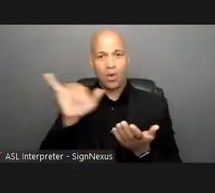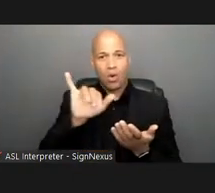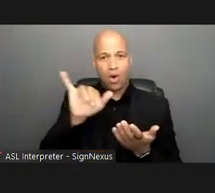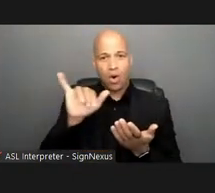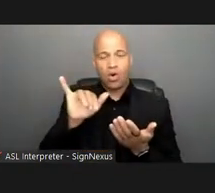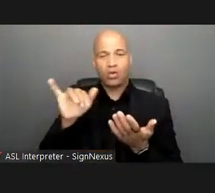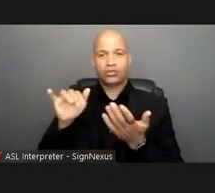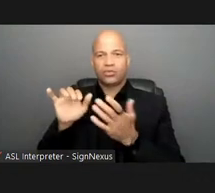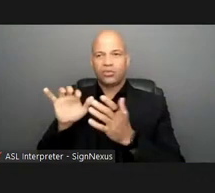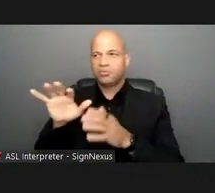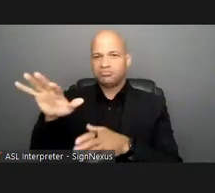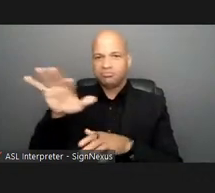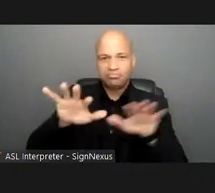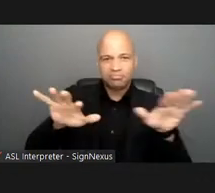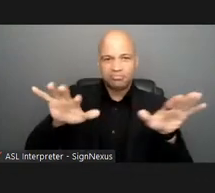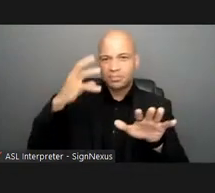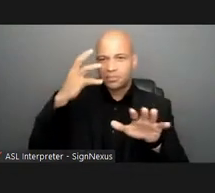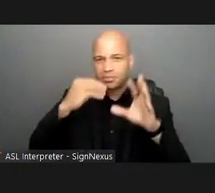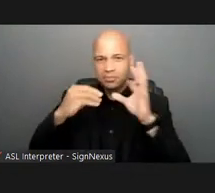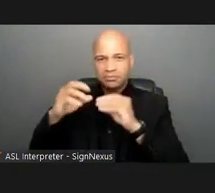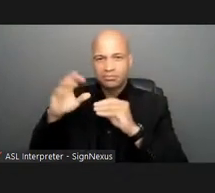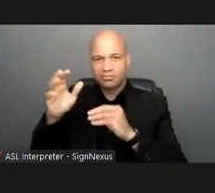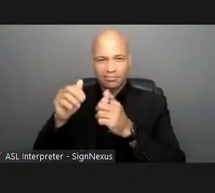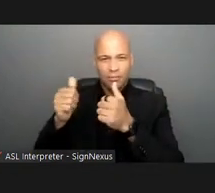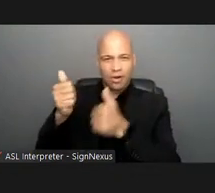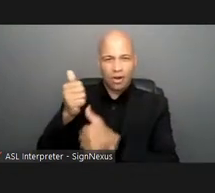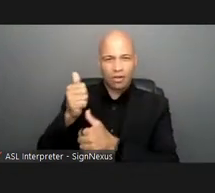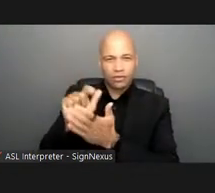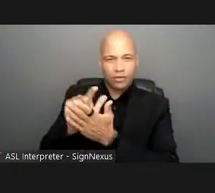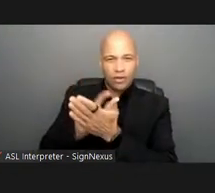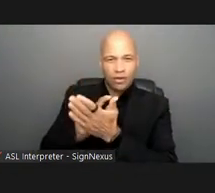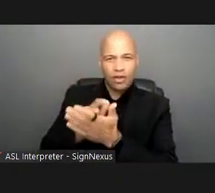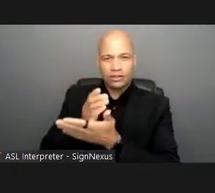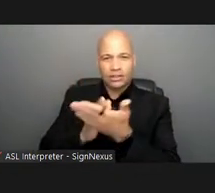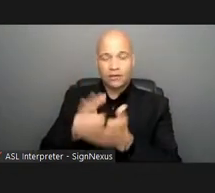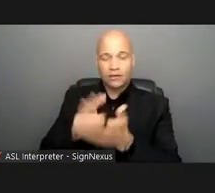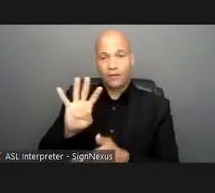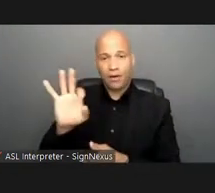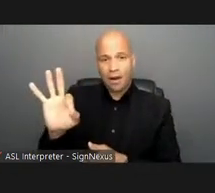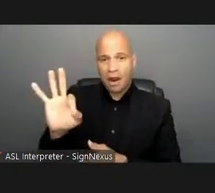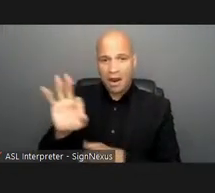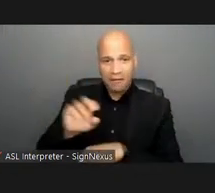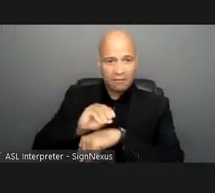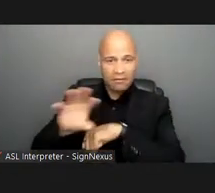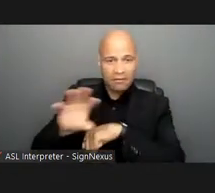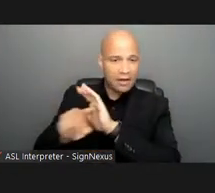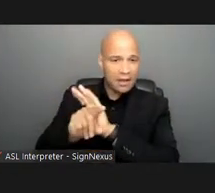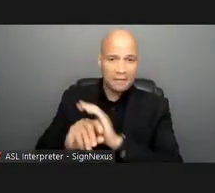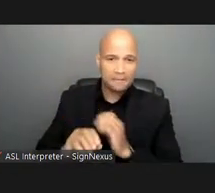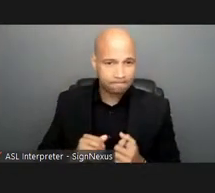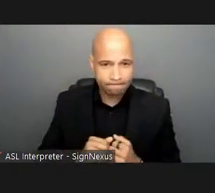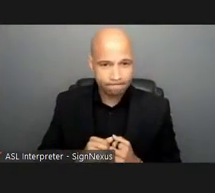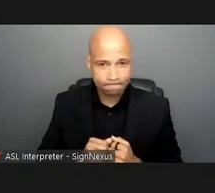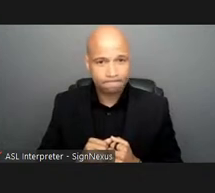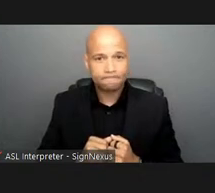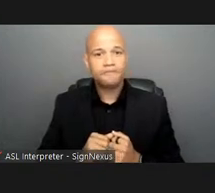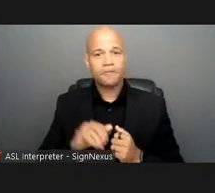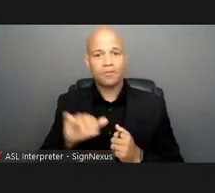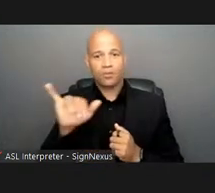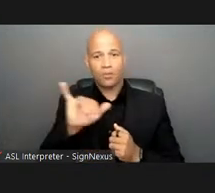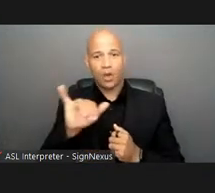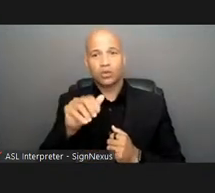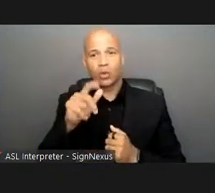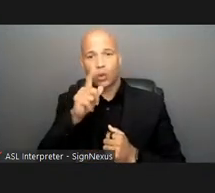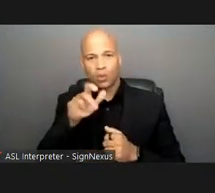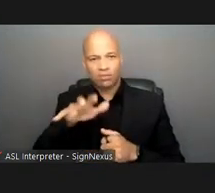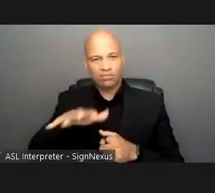resource for protection under Section 4f Federal Highway Administration has concurrence on a proposed finding from officials with jurisdiction over